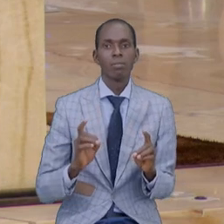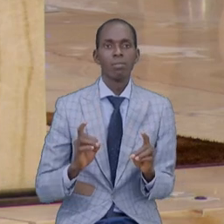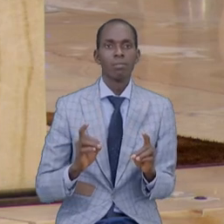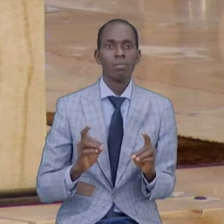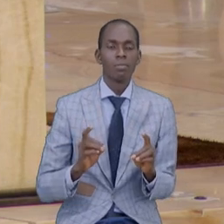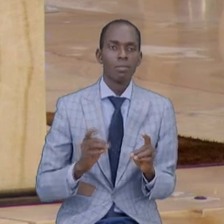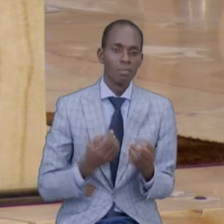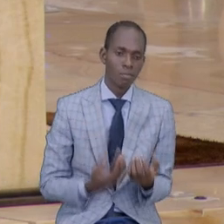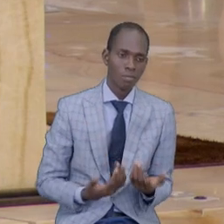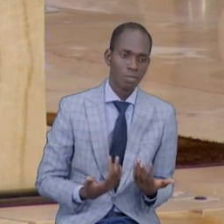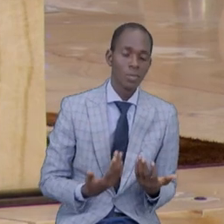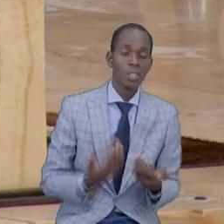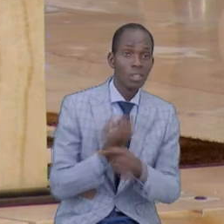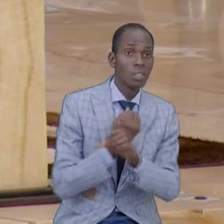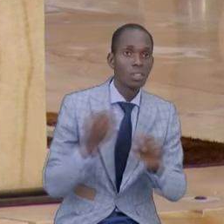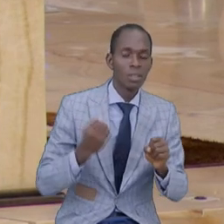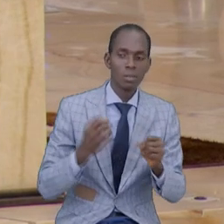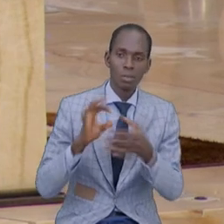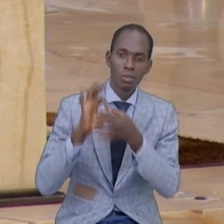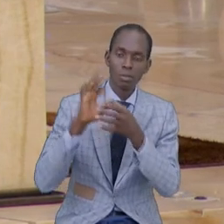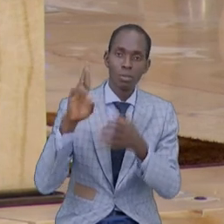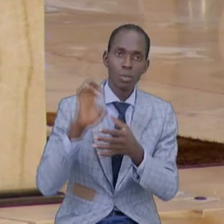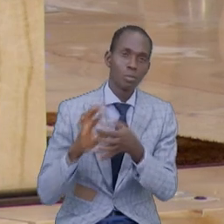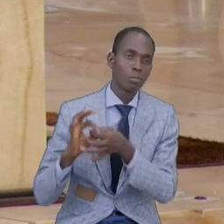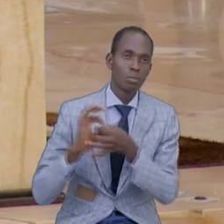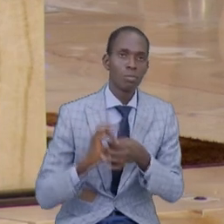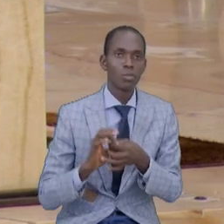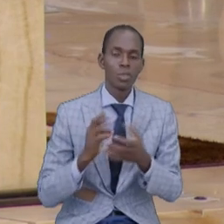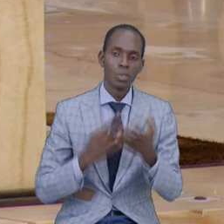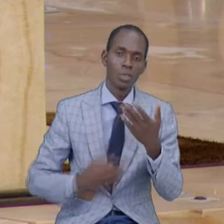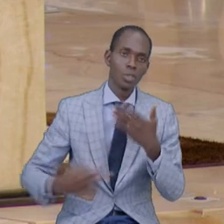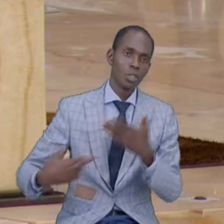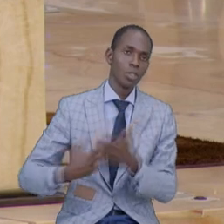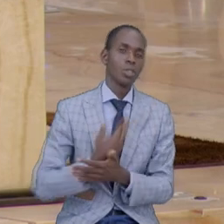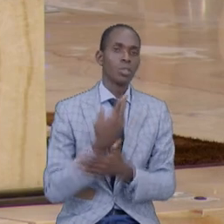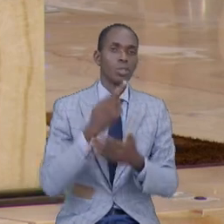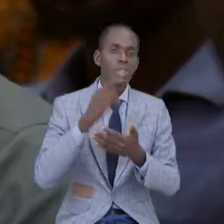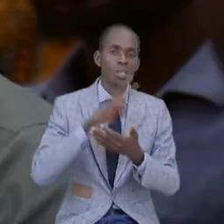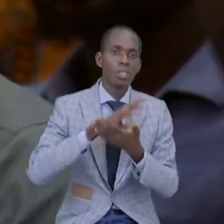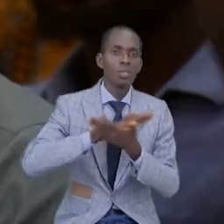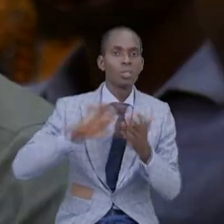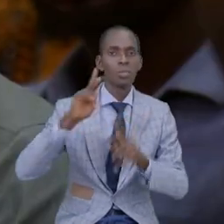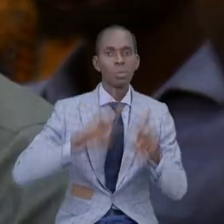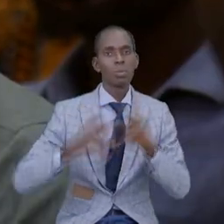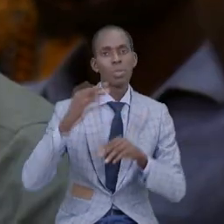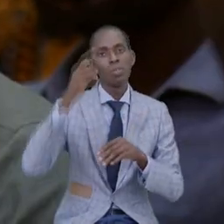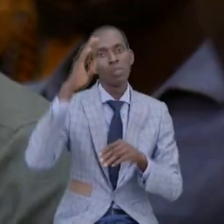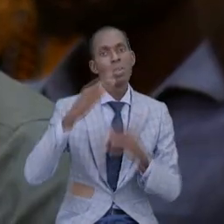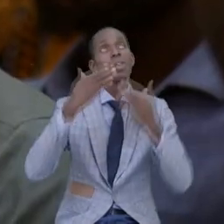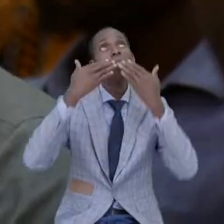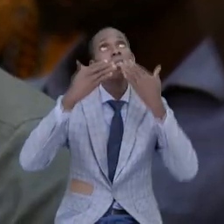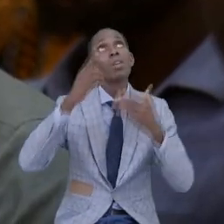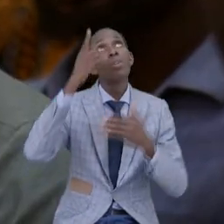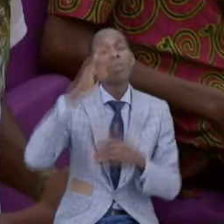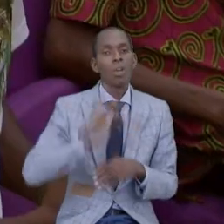ransomed, reconciled, renewed, righteous people of God. Thank God, I am one of